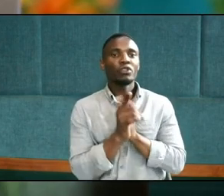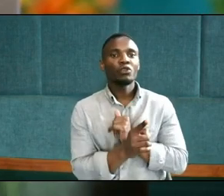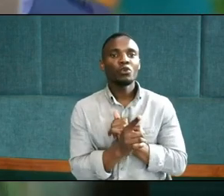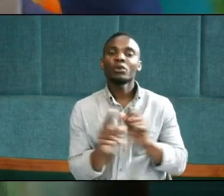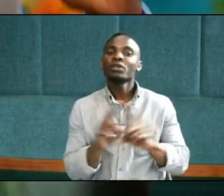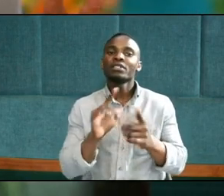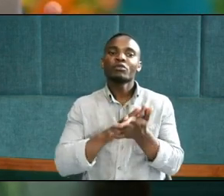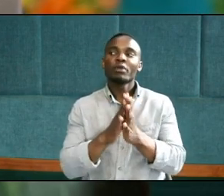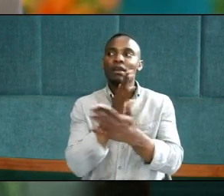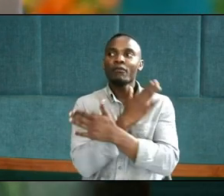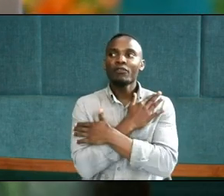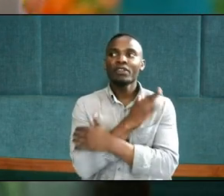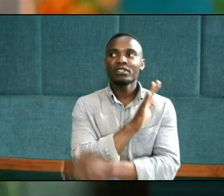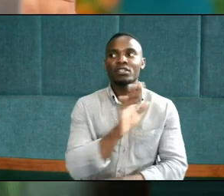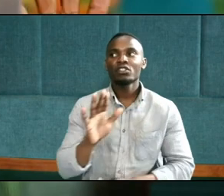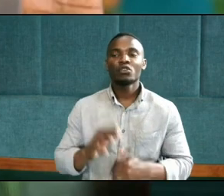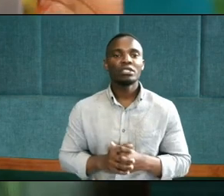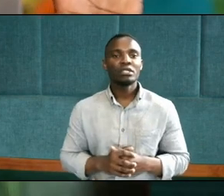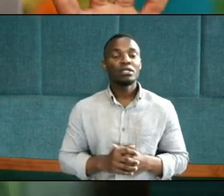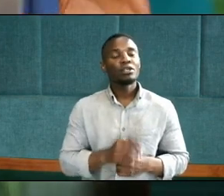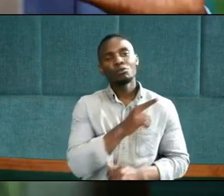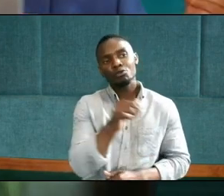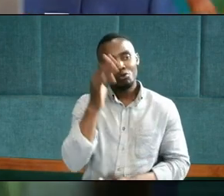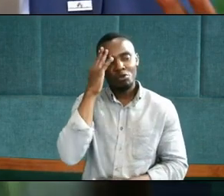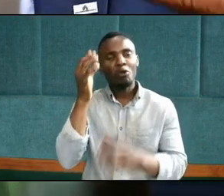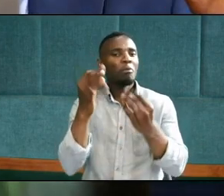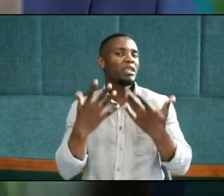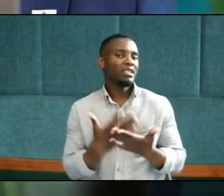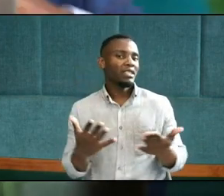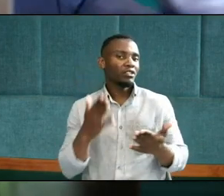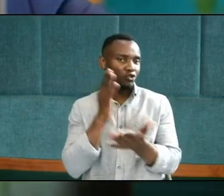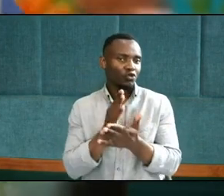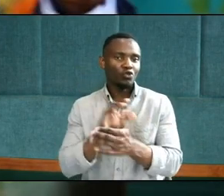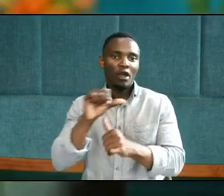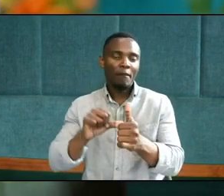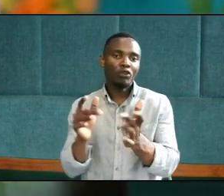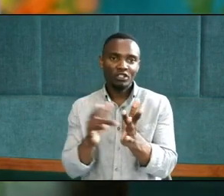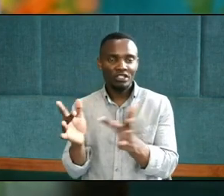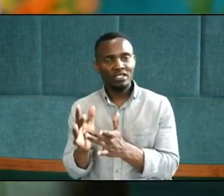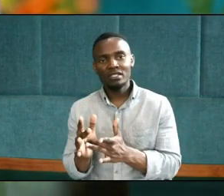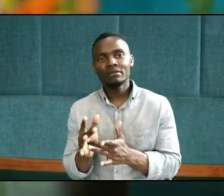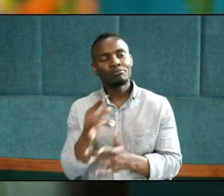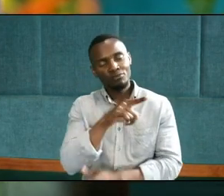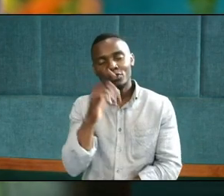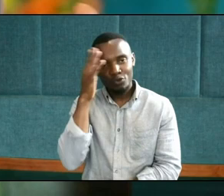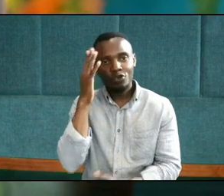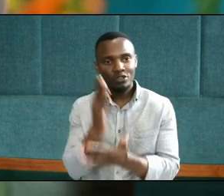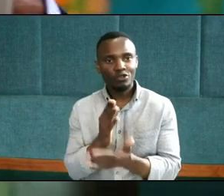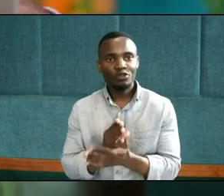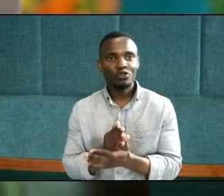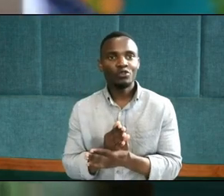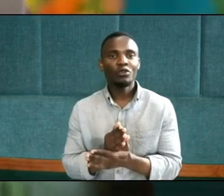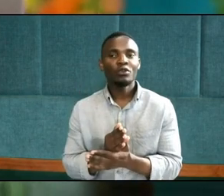friend. Watch a story that could do a Yesu. Yes, I know you know many things about Jesus. He was born. That's okay. Everybody knows that. He